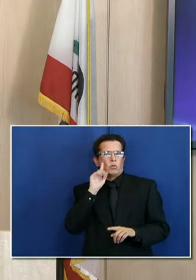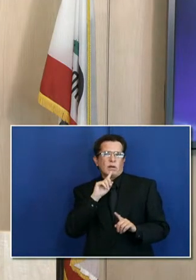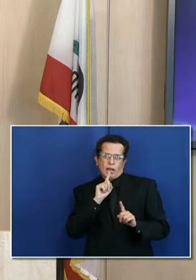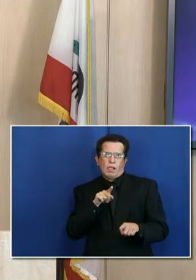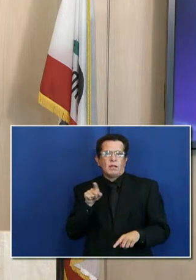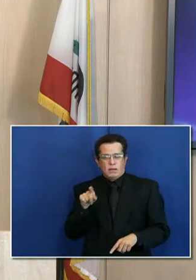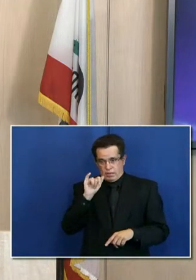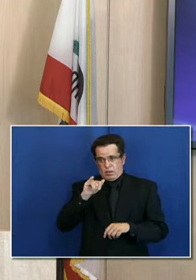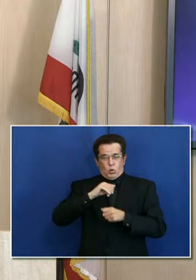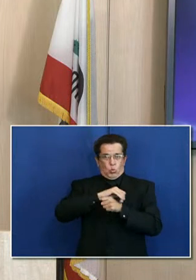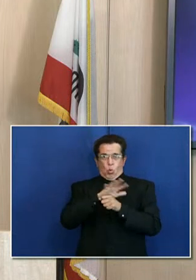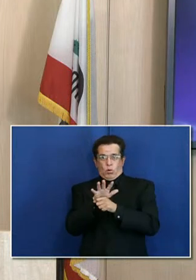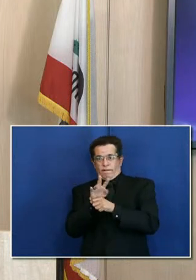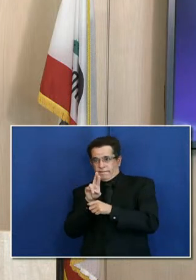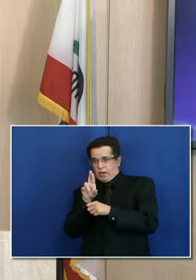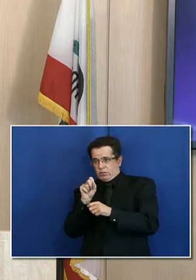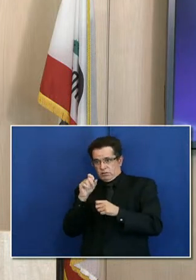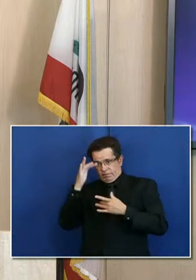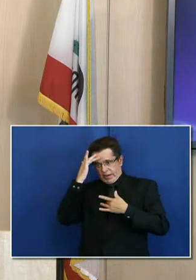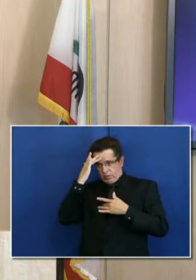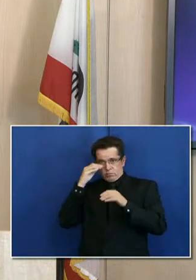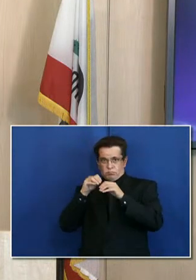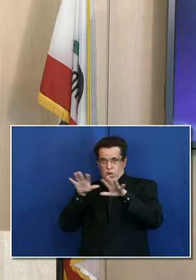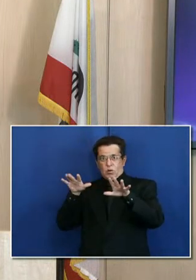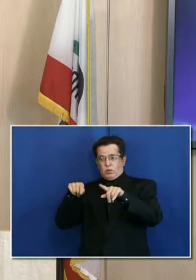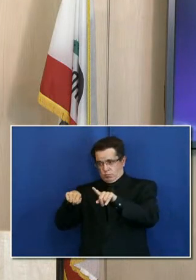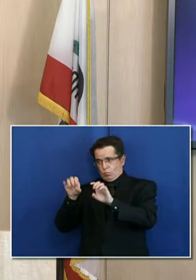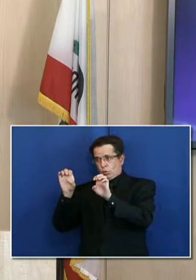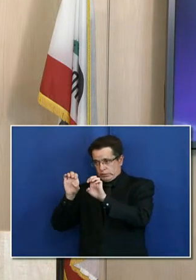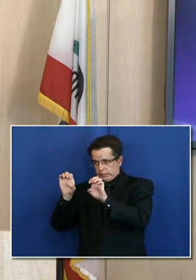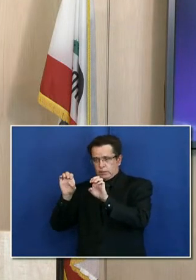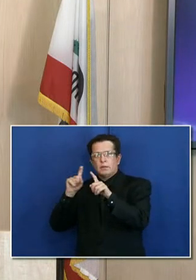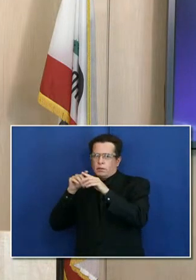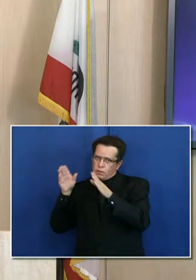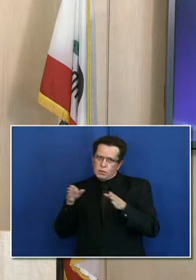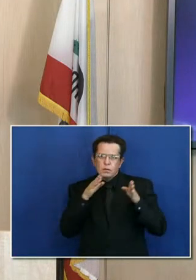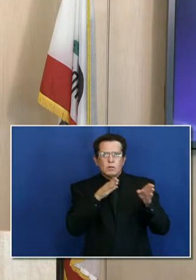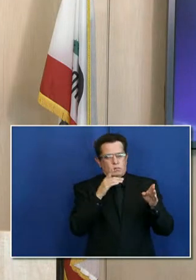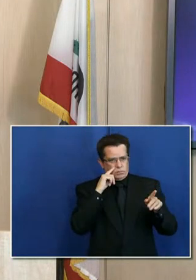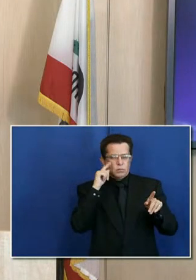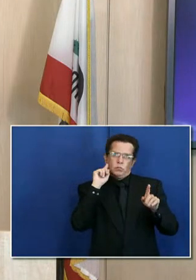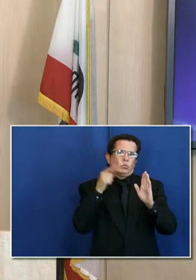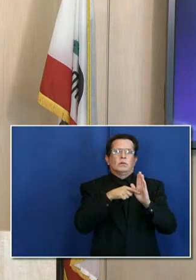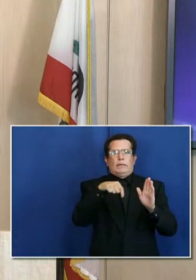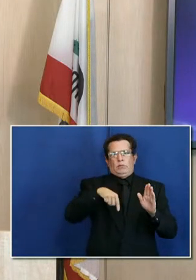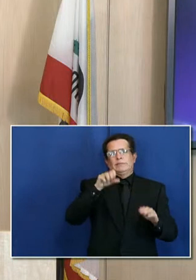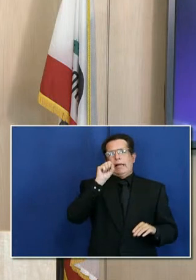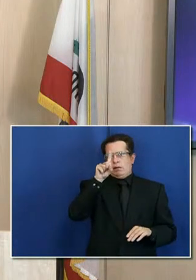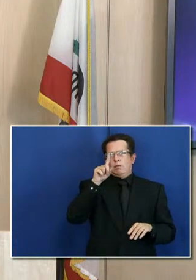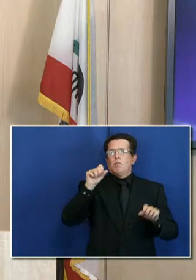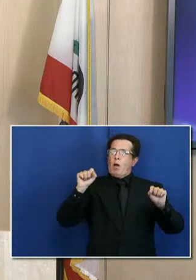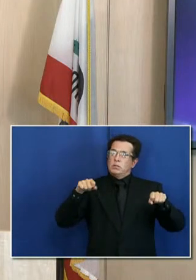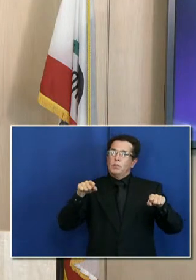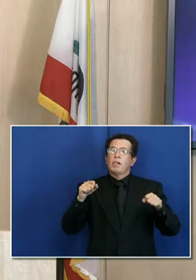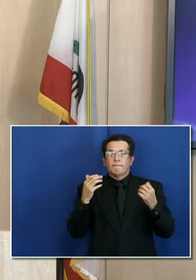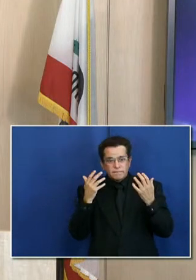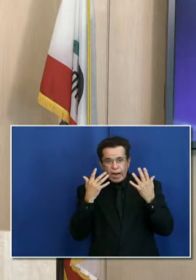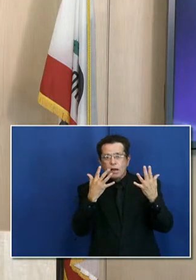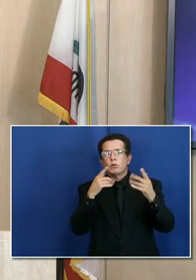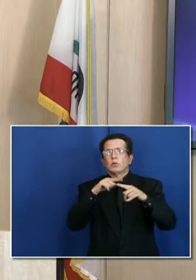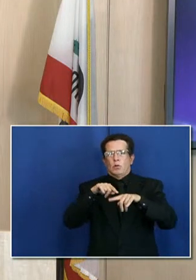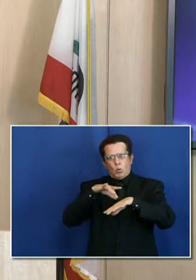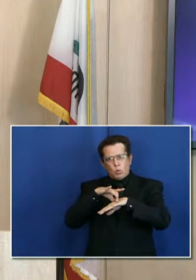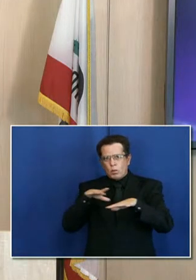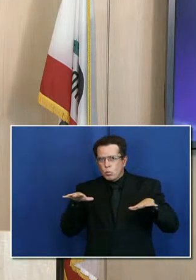Coronavirus is an ongoing emergency, but we can't forget that San Diego is always vulnerable to earthquakes, wildfires, and other disasters.